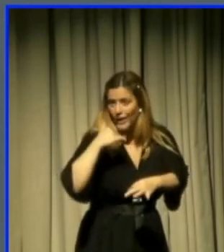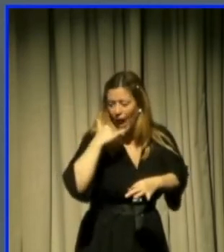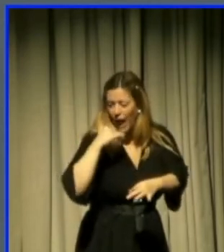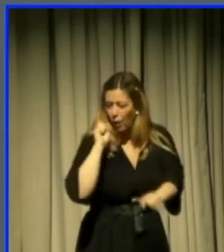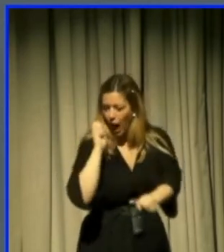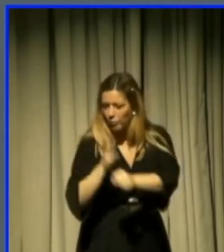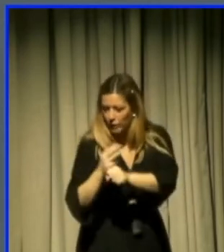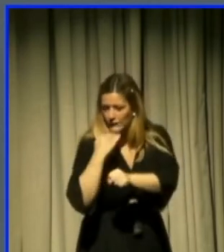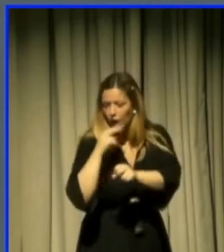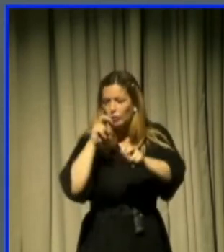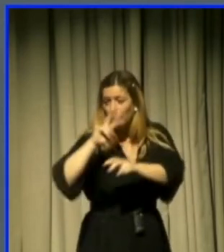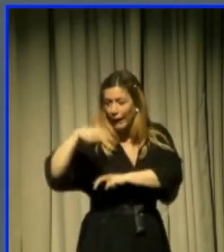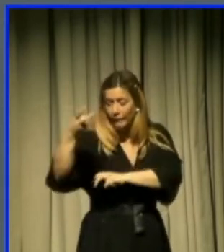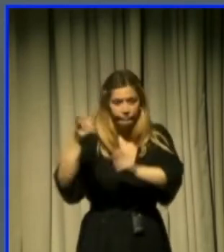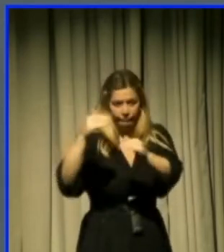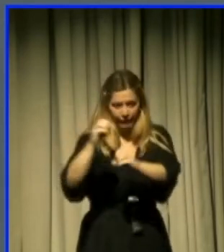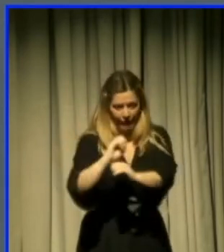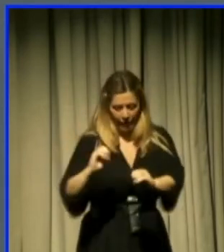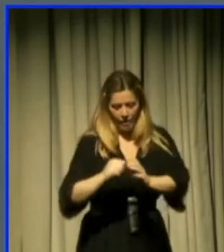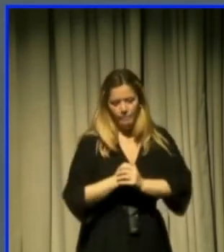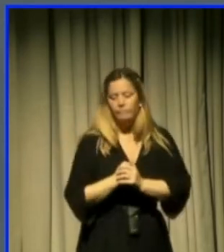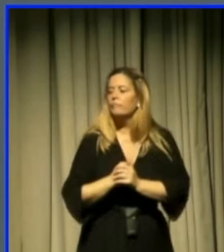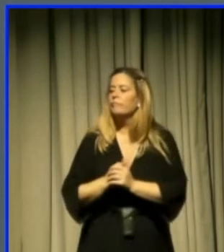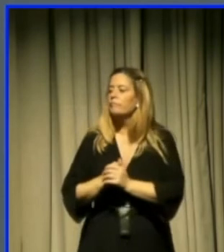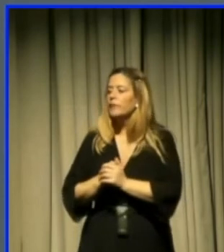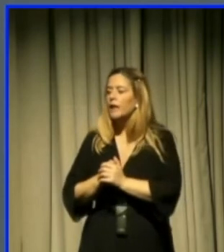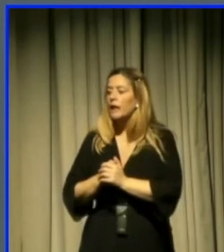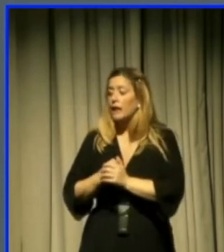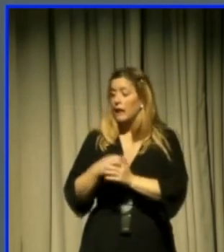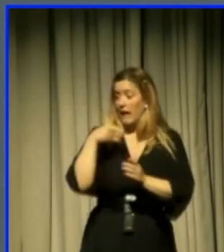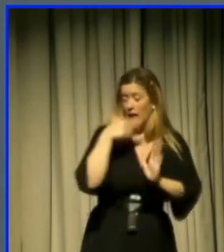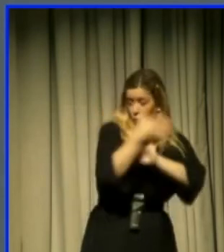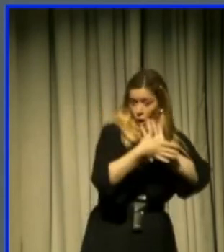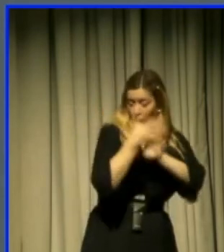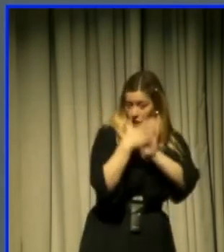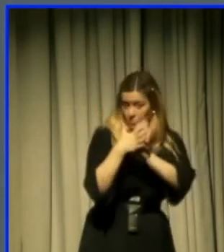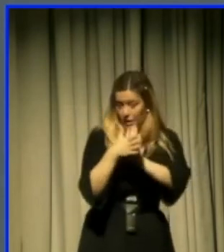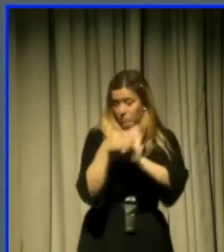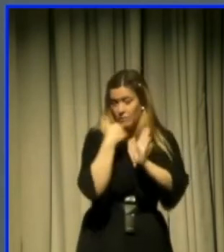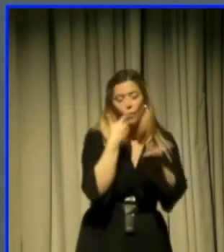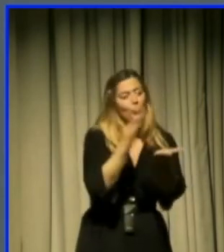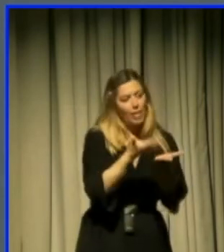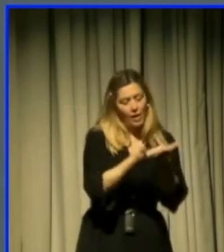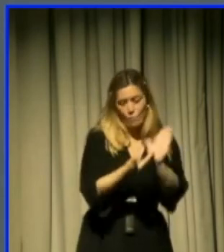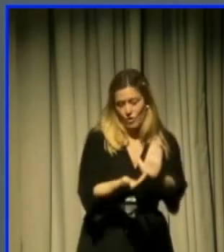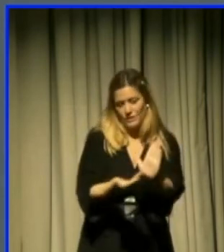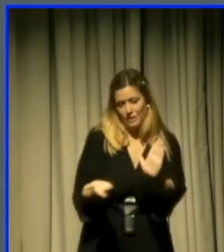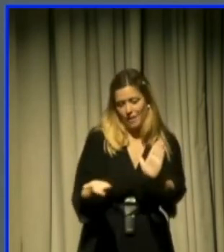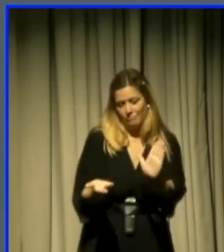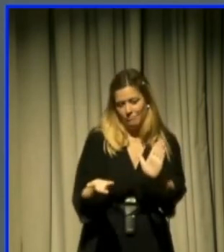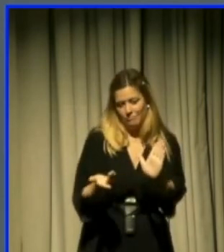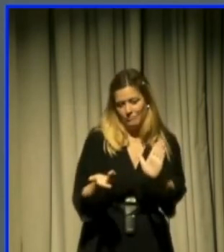something that basically proves what we are seeing in a very, let's say, qualitative way. This is